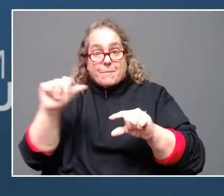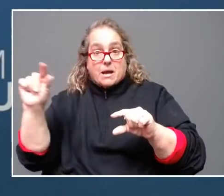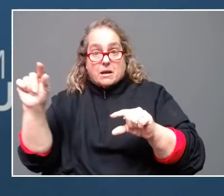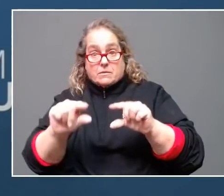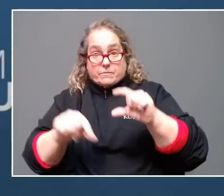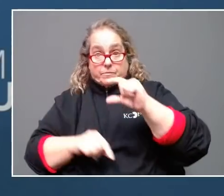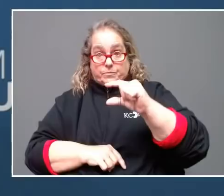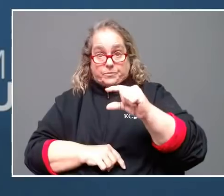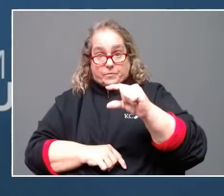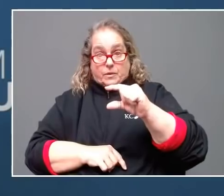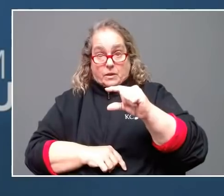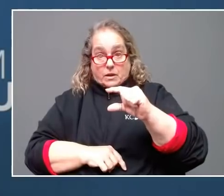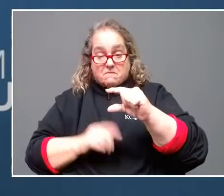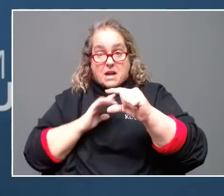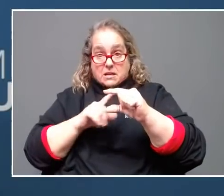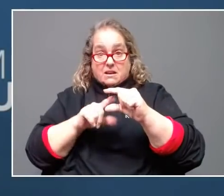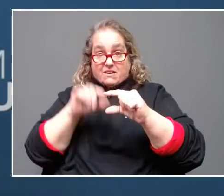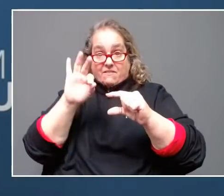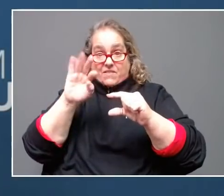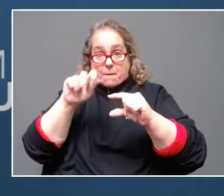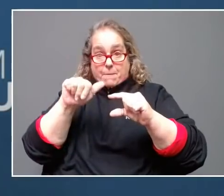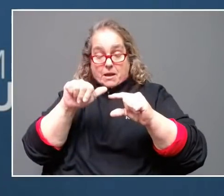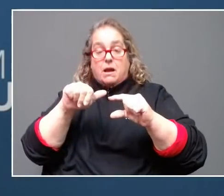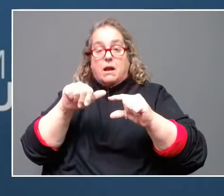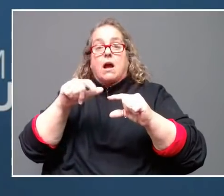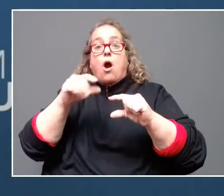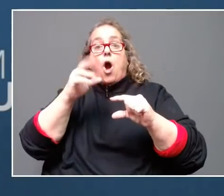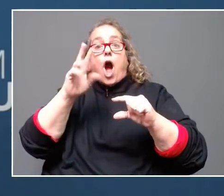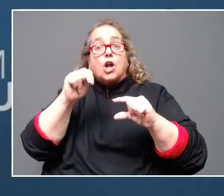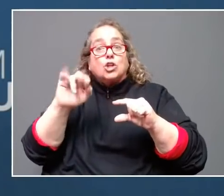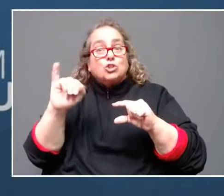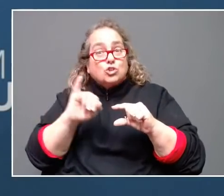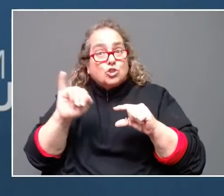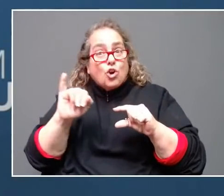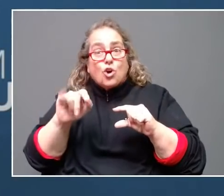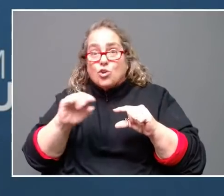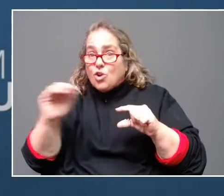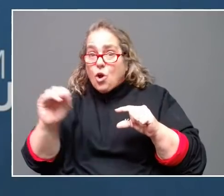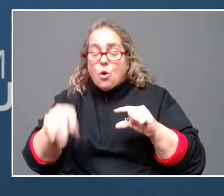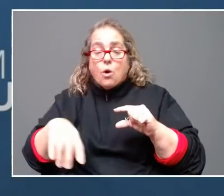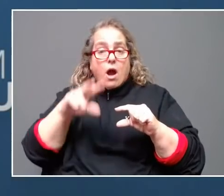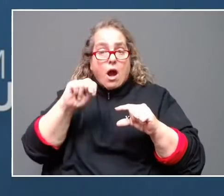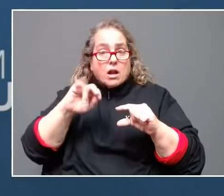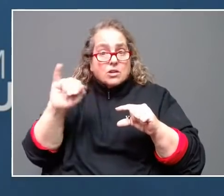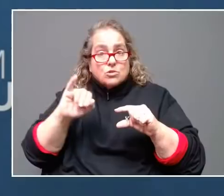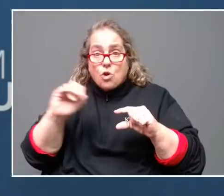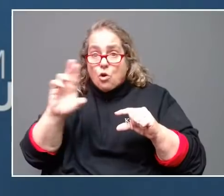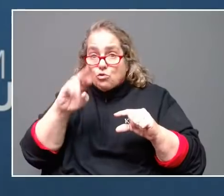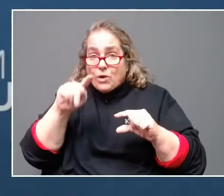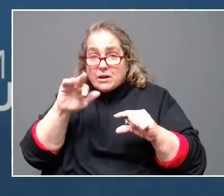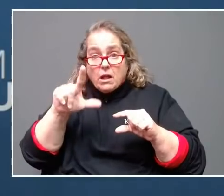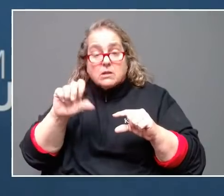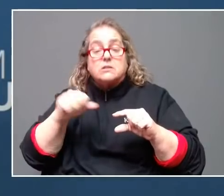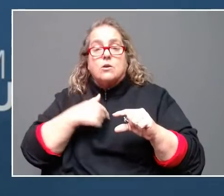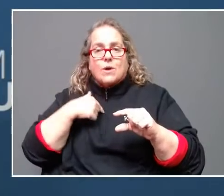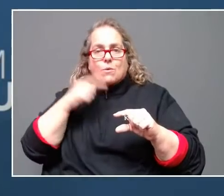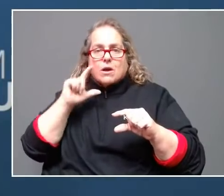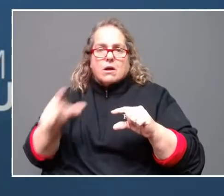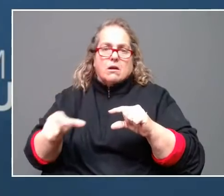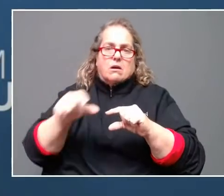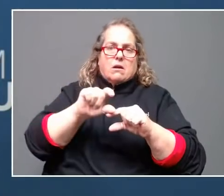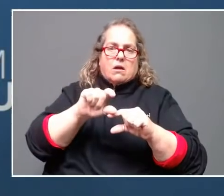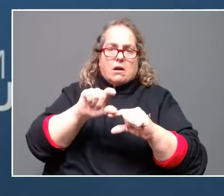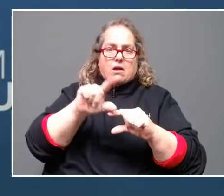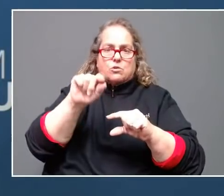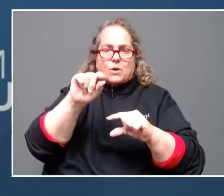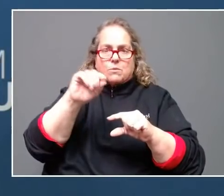uninsured homeowners and uninsured renters that were severely impacted by the storms. This means that at least $1.4 million is going to